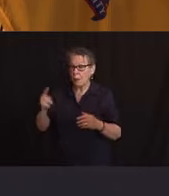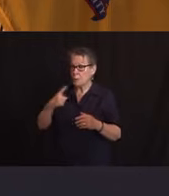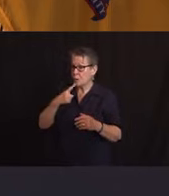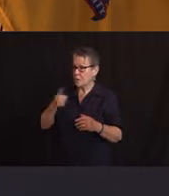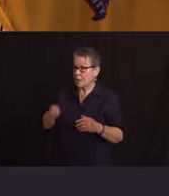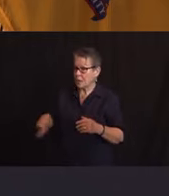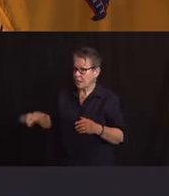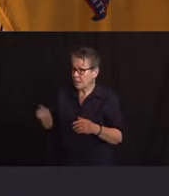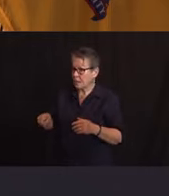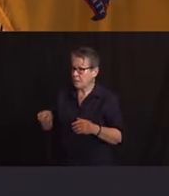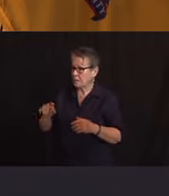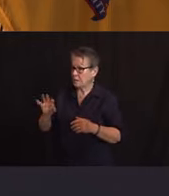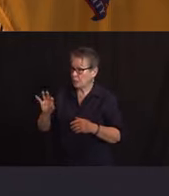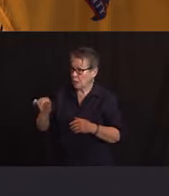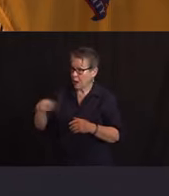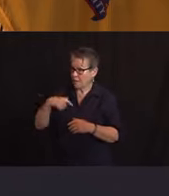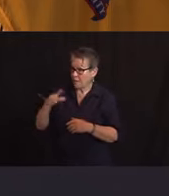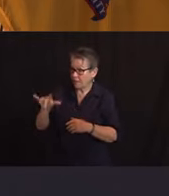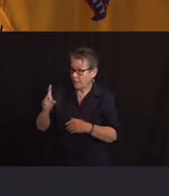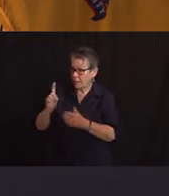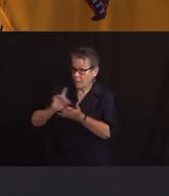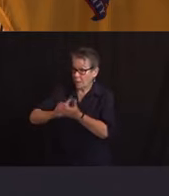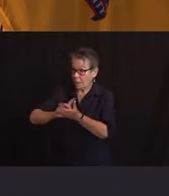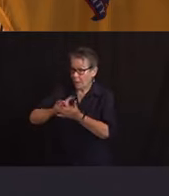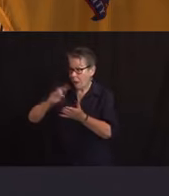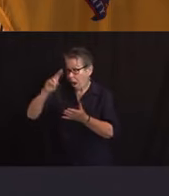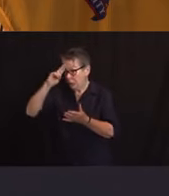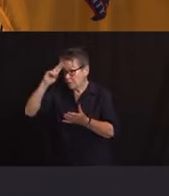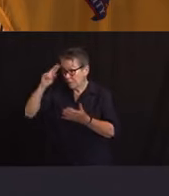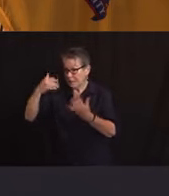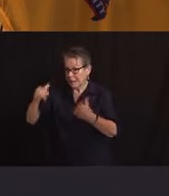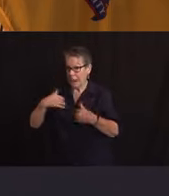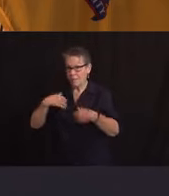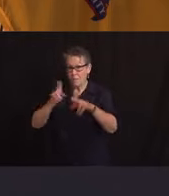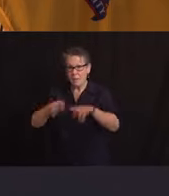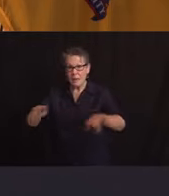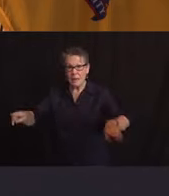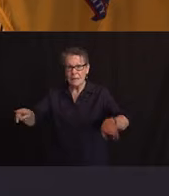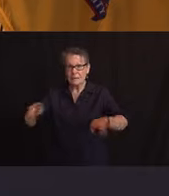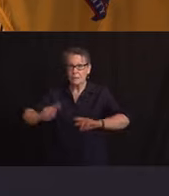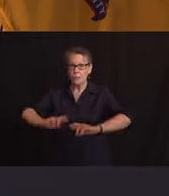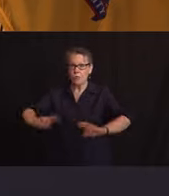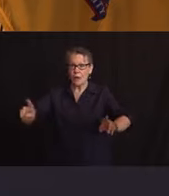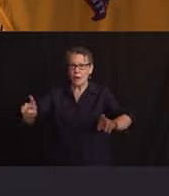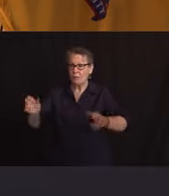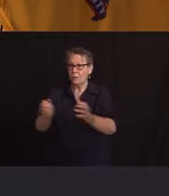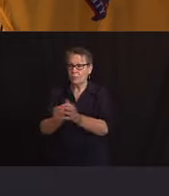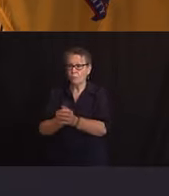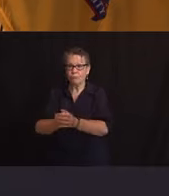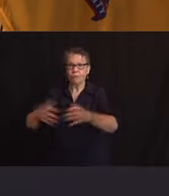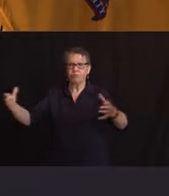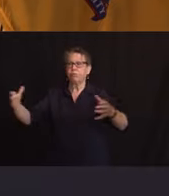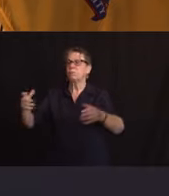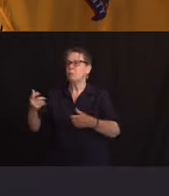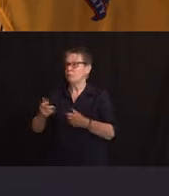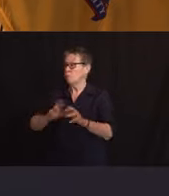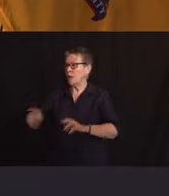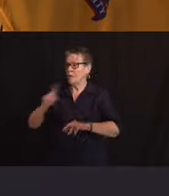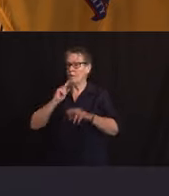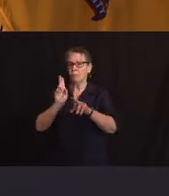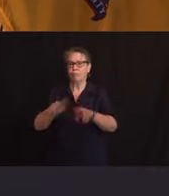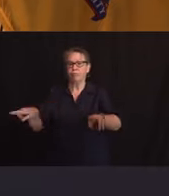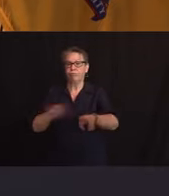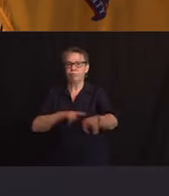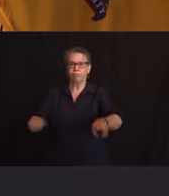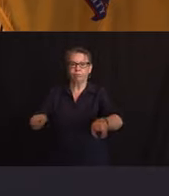right? They still exist in this state. If we need them on a moment's notice, they could be constructed. That'll be a similar mindset